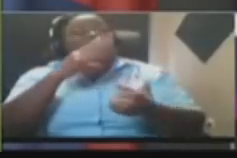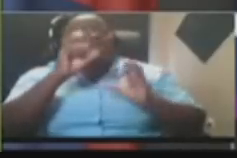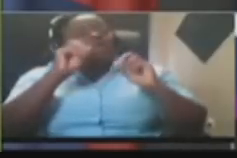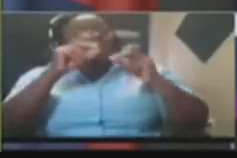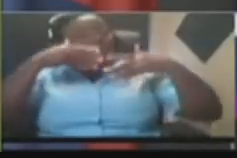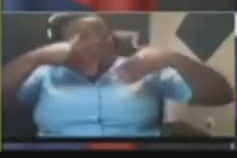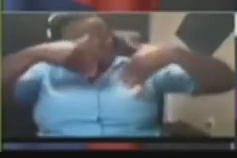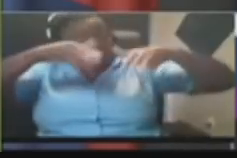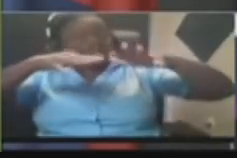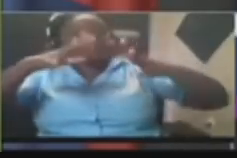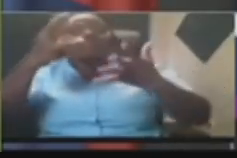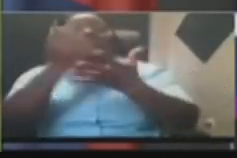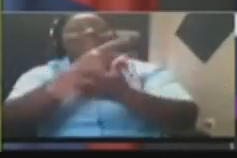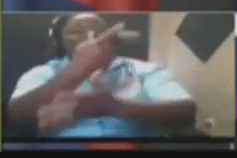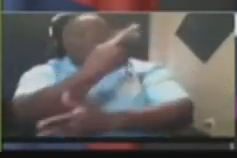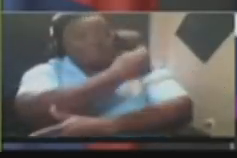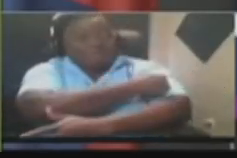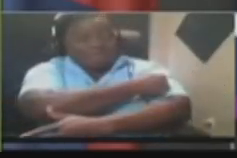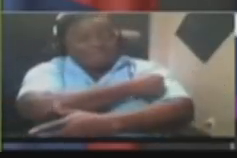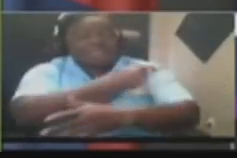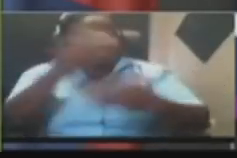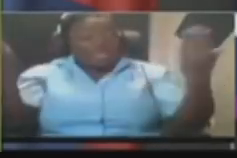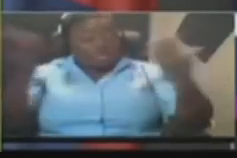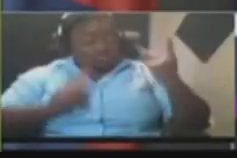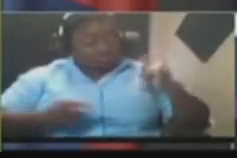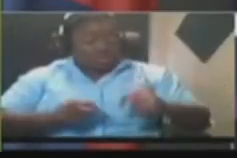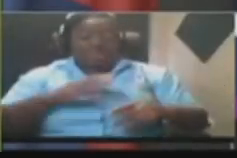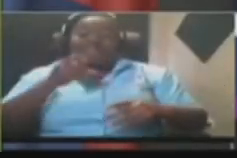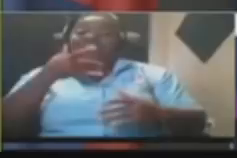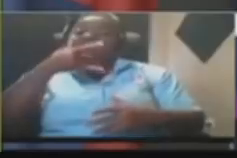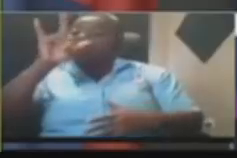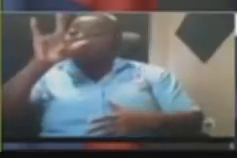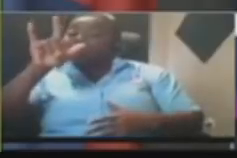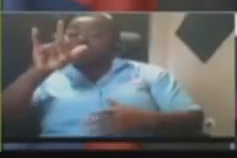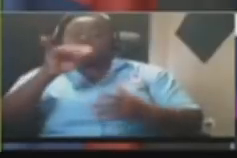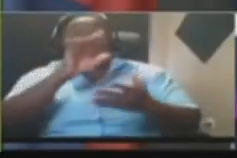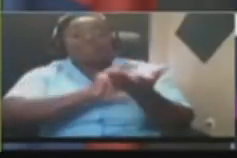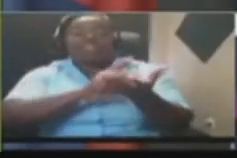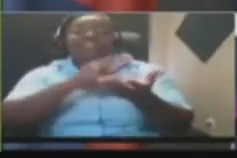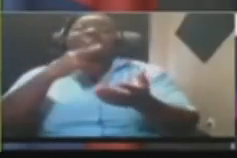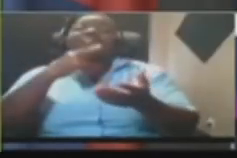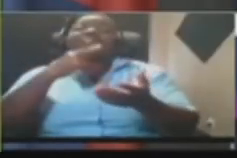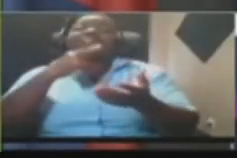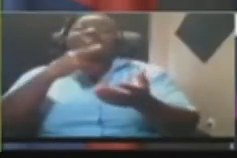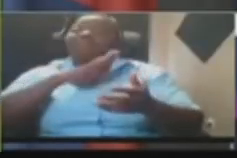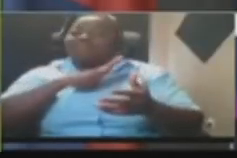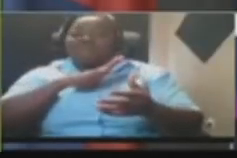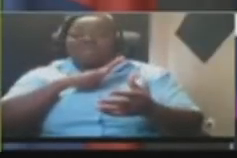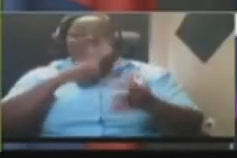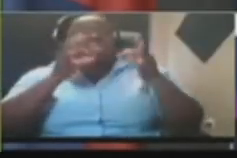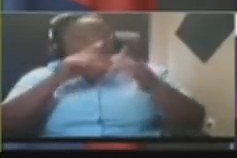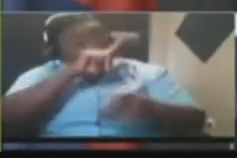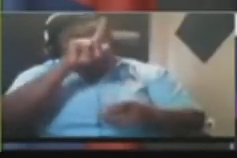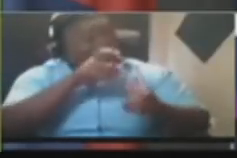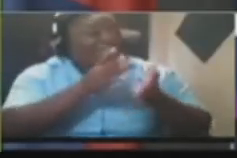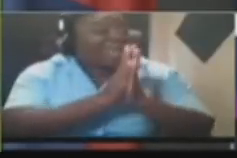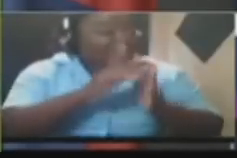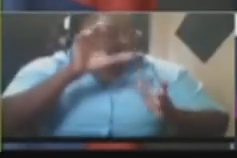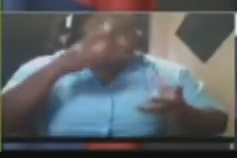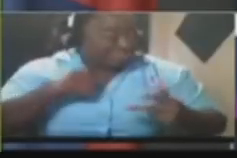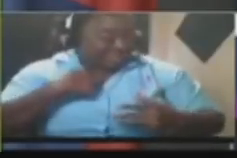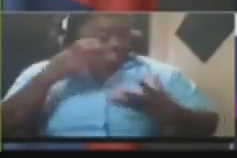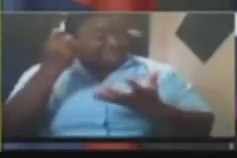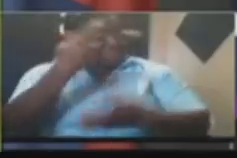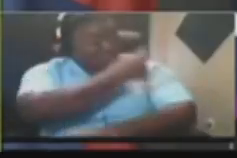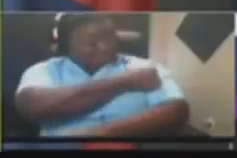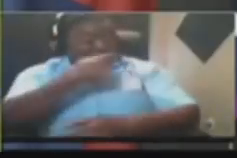as to, given my condition, whether I should, in fact, be vaccinated and what is my best chance and what